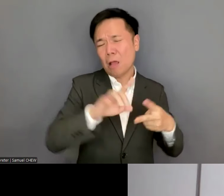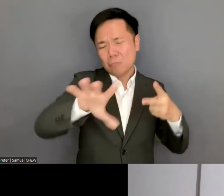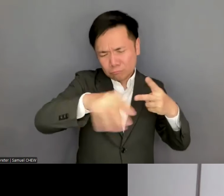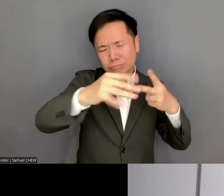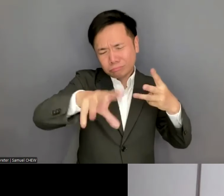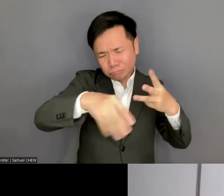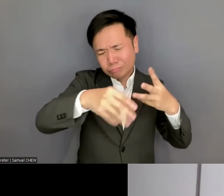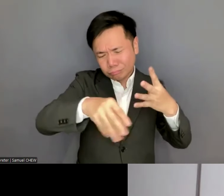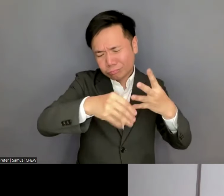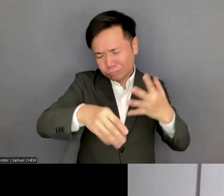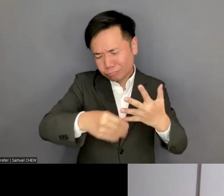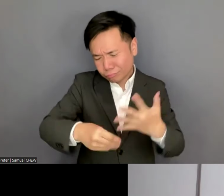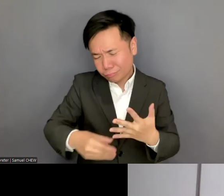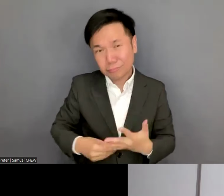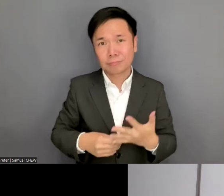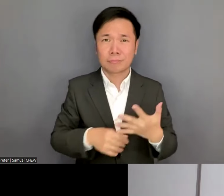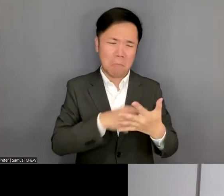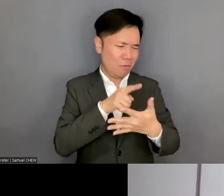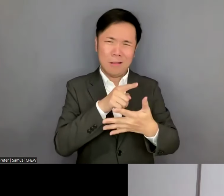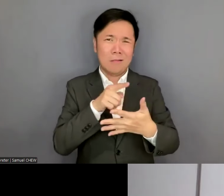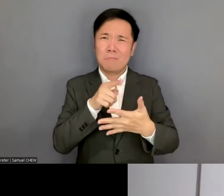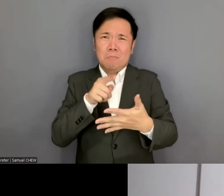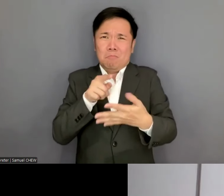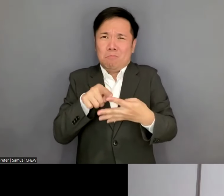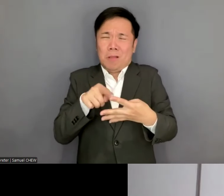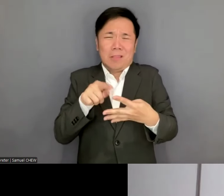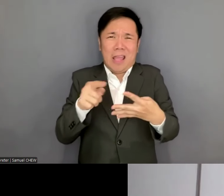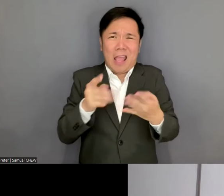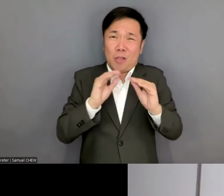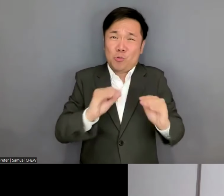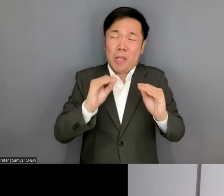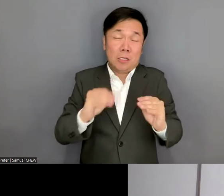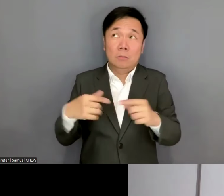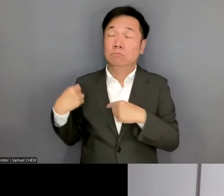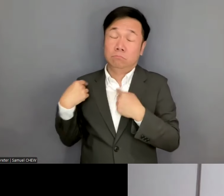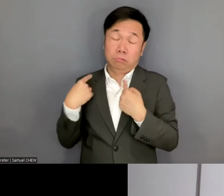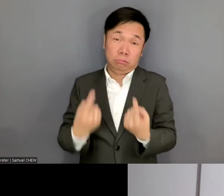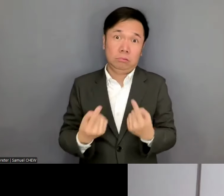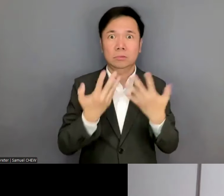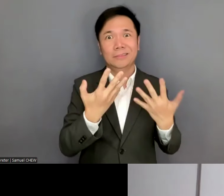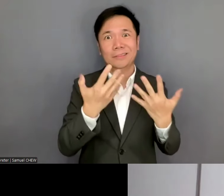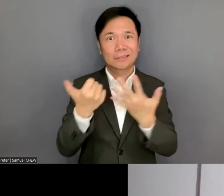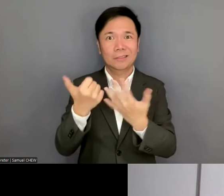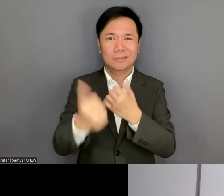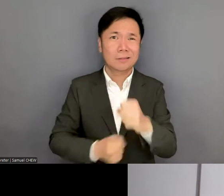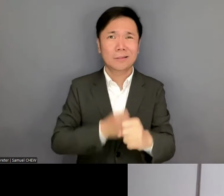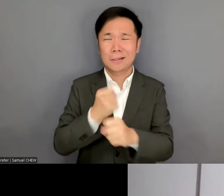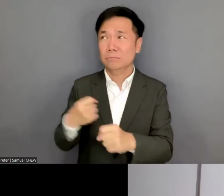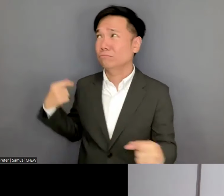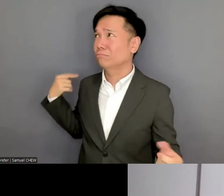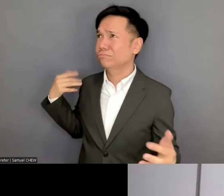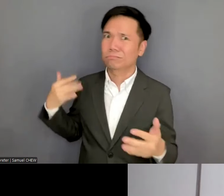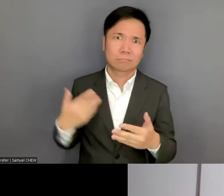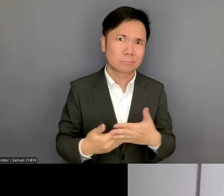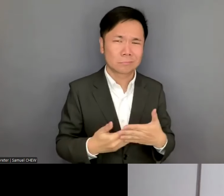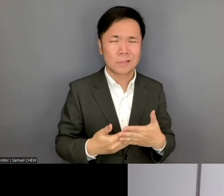But we have been in this for 16 years. So as young people, we should work